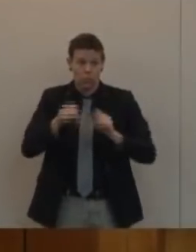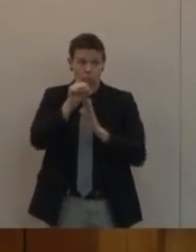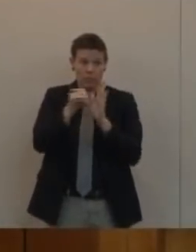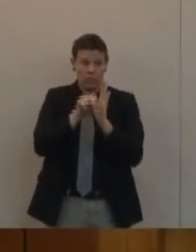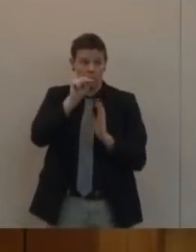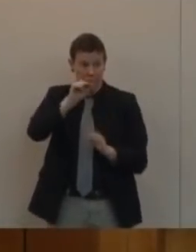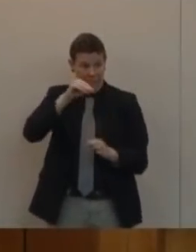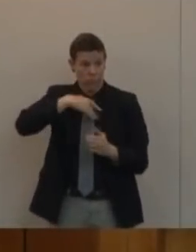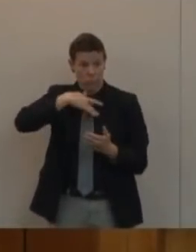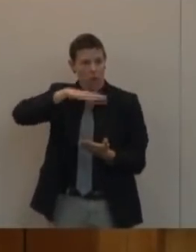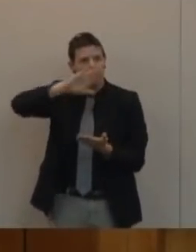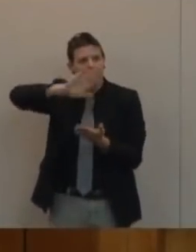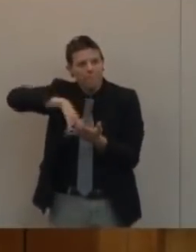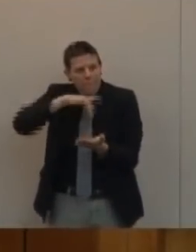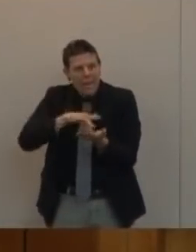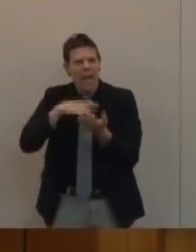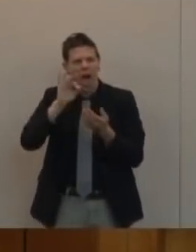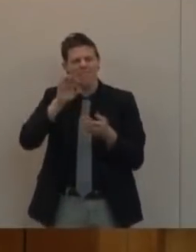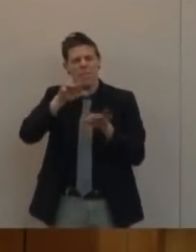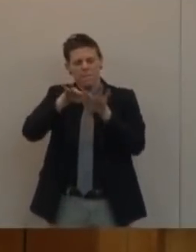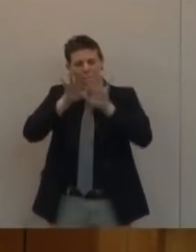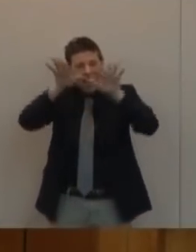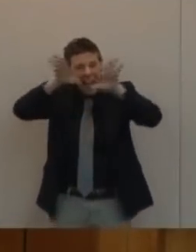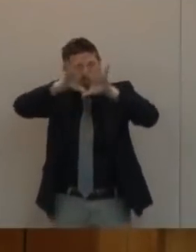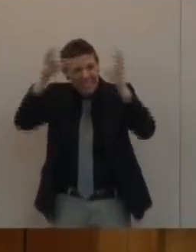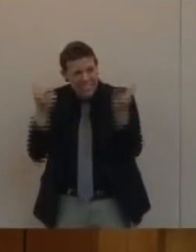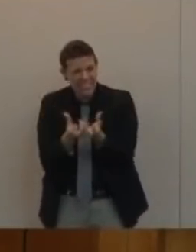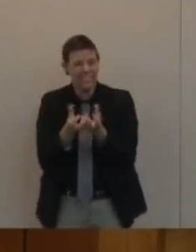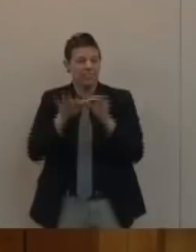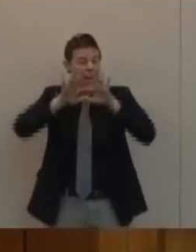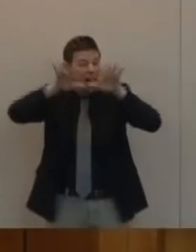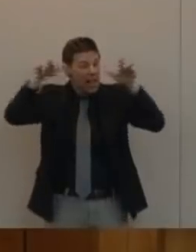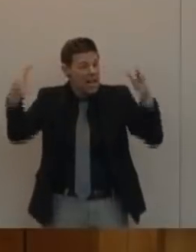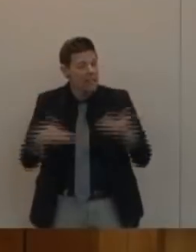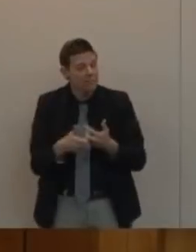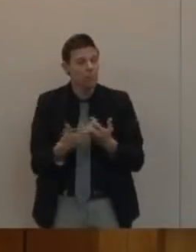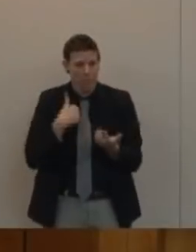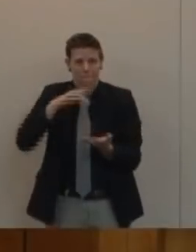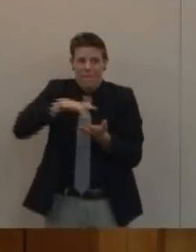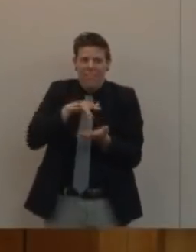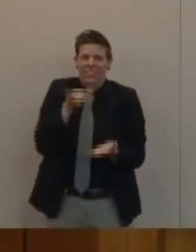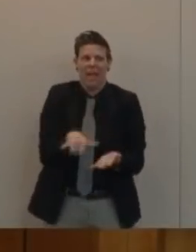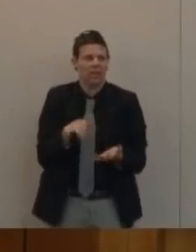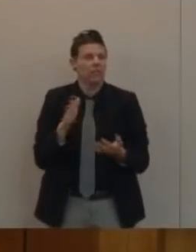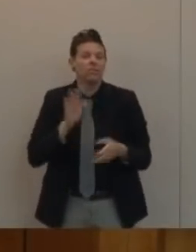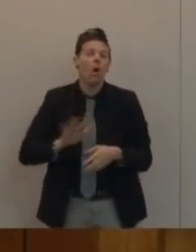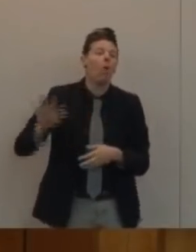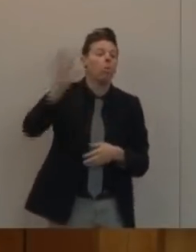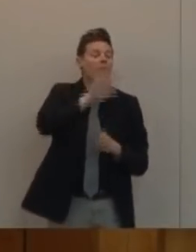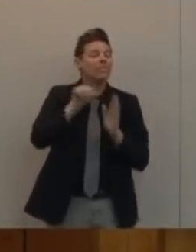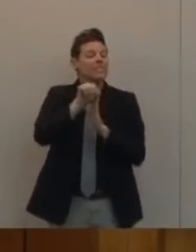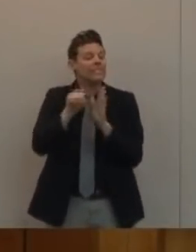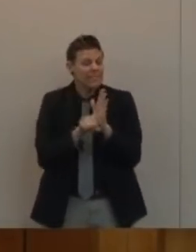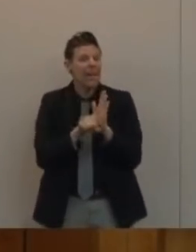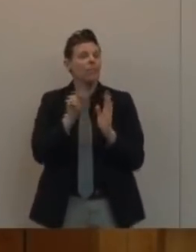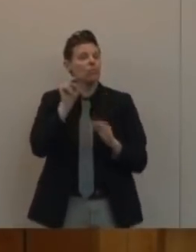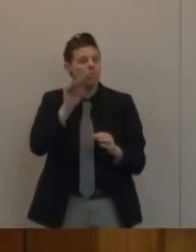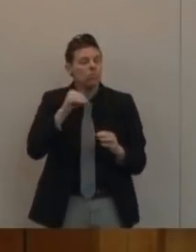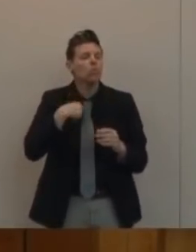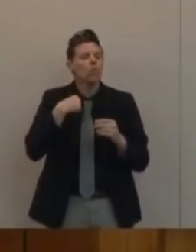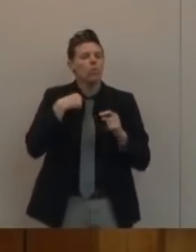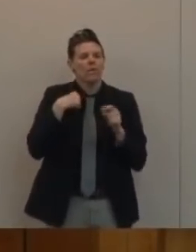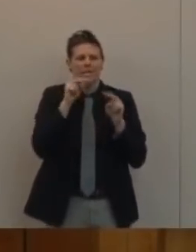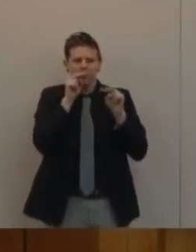a pandemic. We have community spread statewide now. And so, and the surge, the peak dates for all the